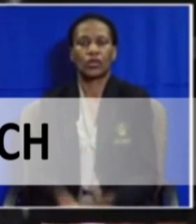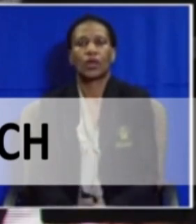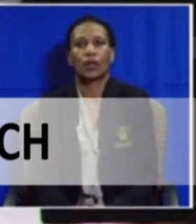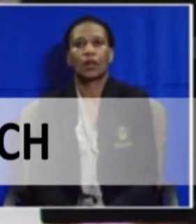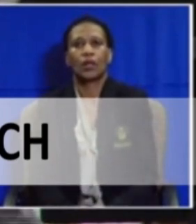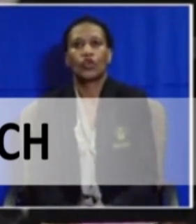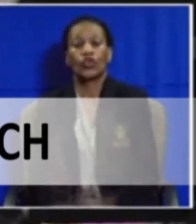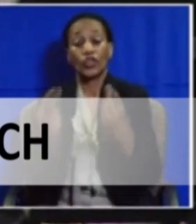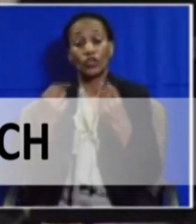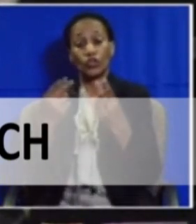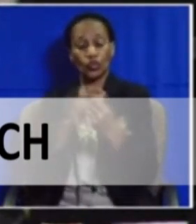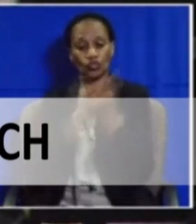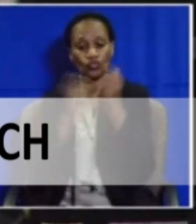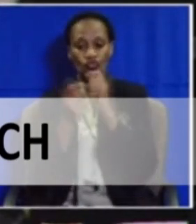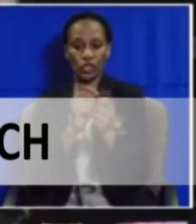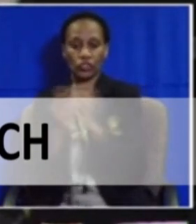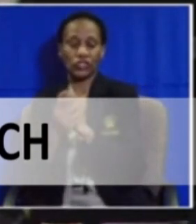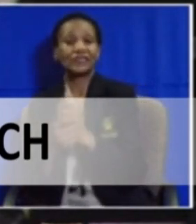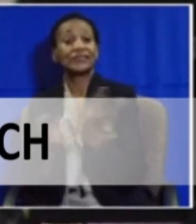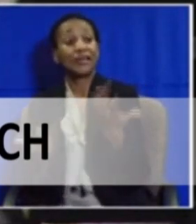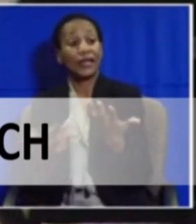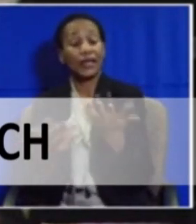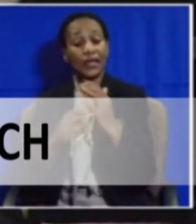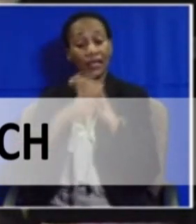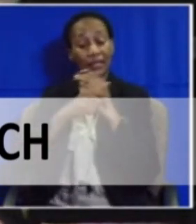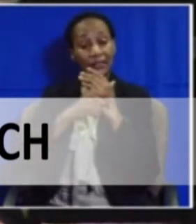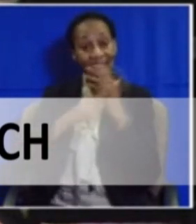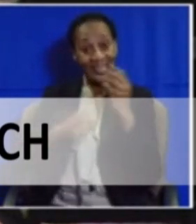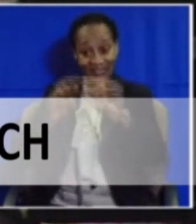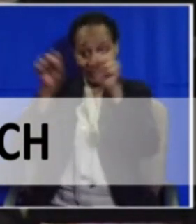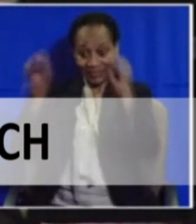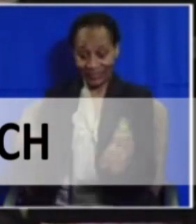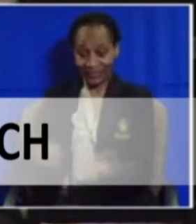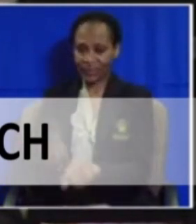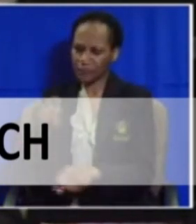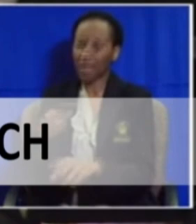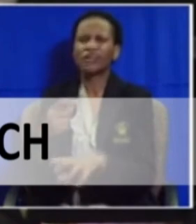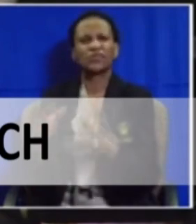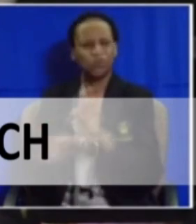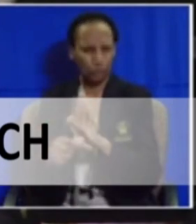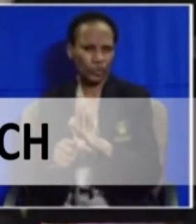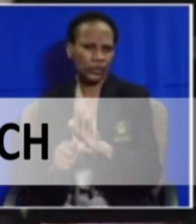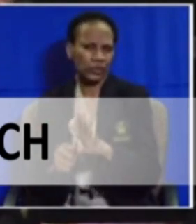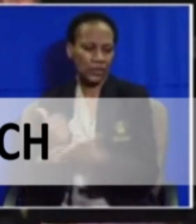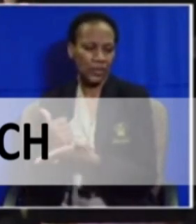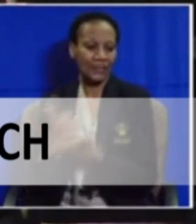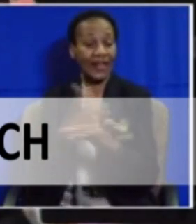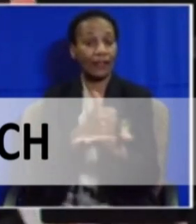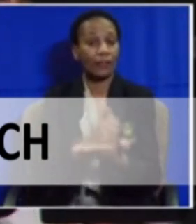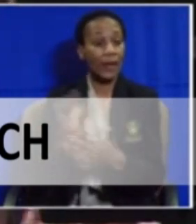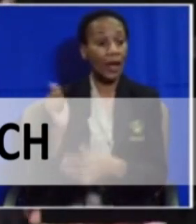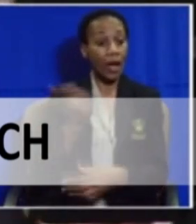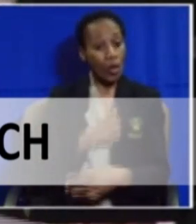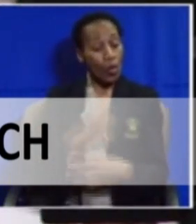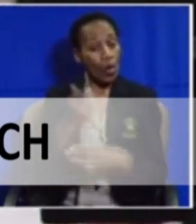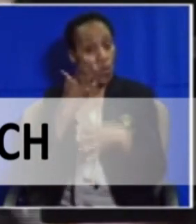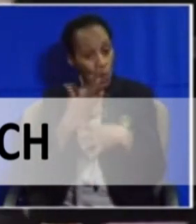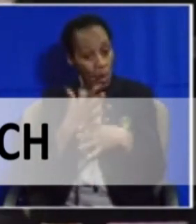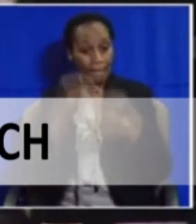Restructuring the corporate income tax system is an important part of our efforts to create a conducive environment to